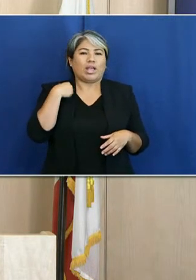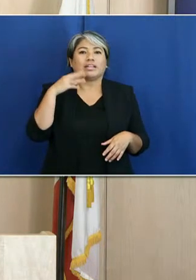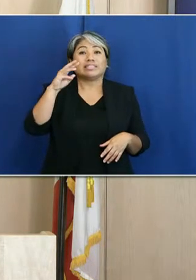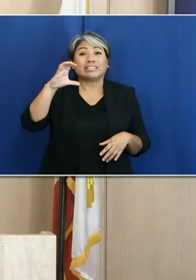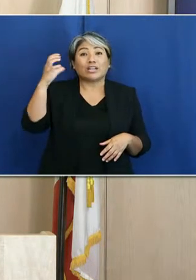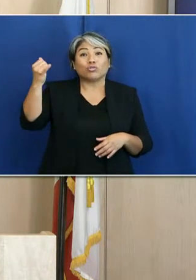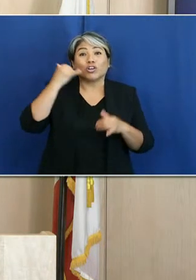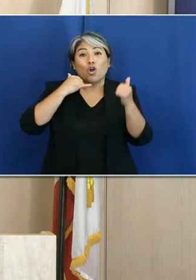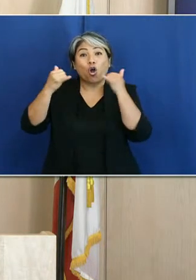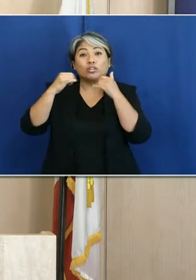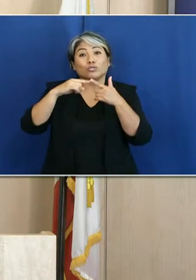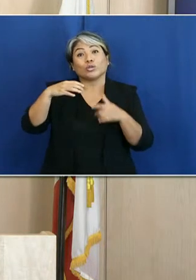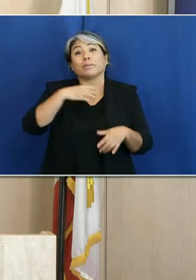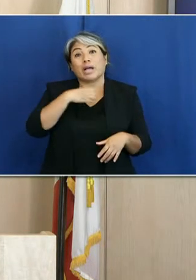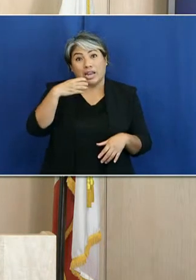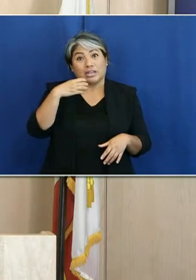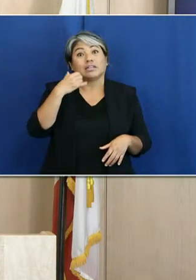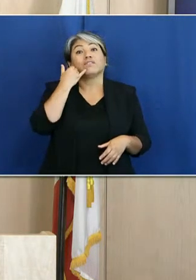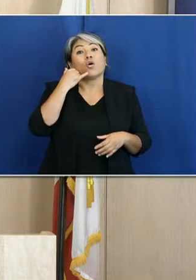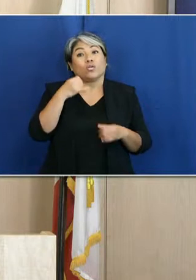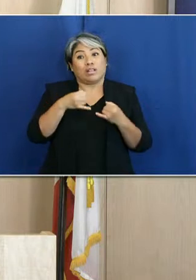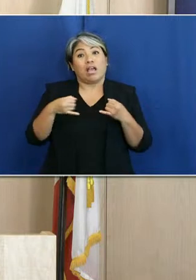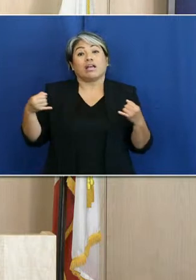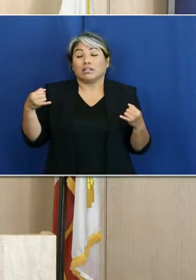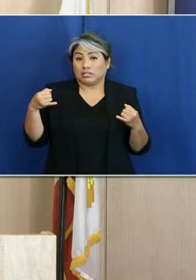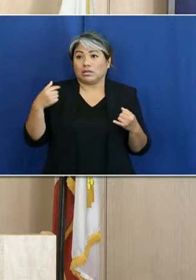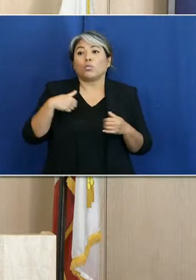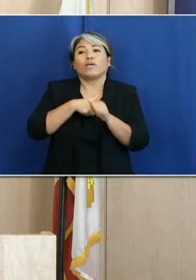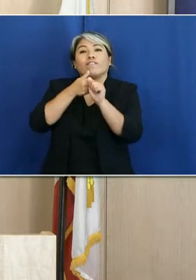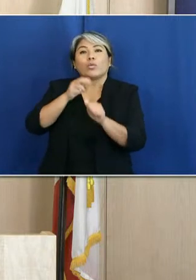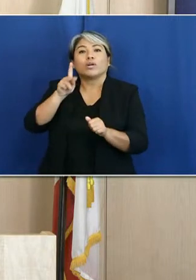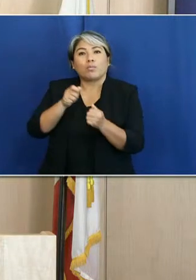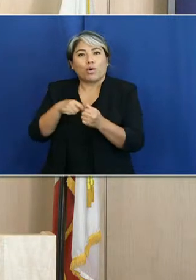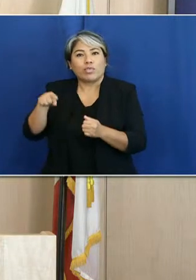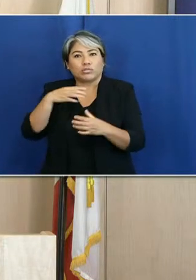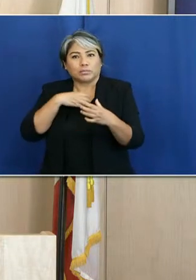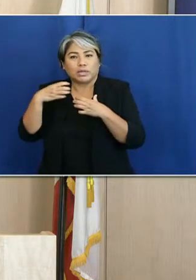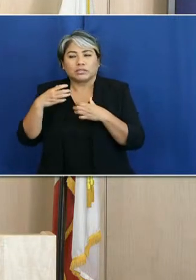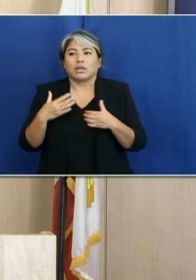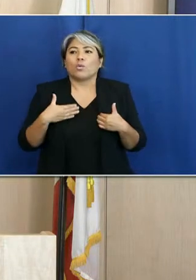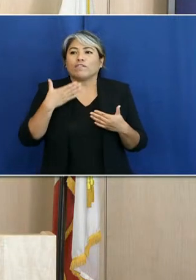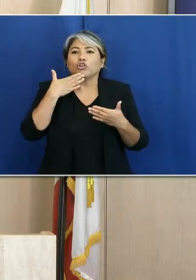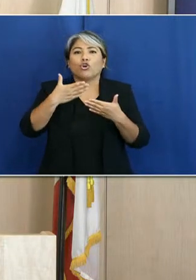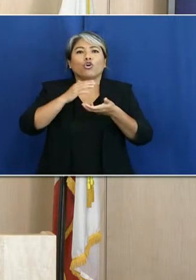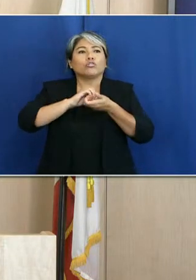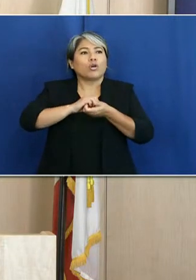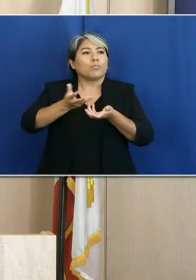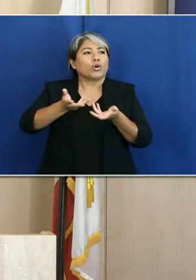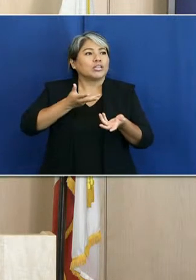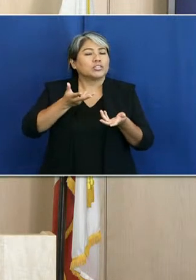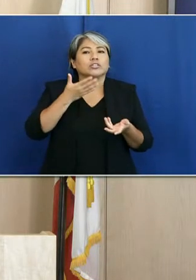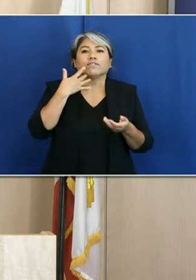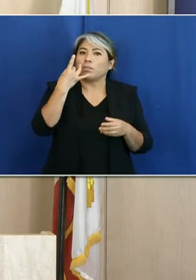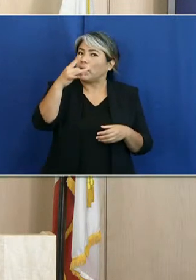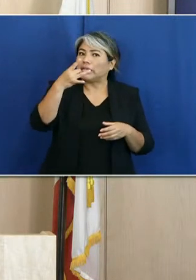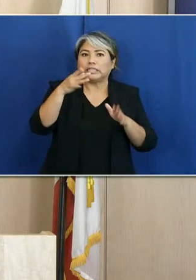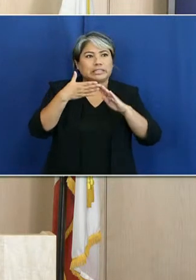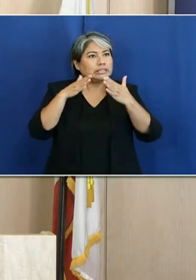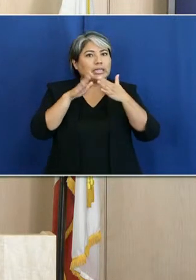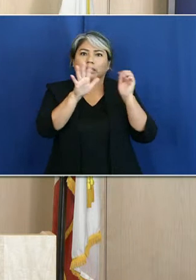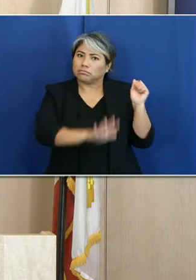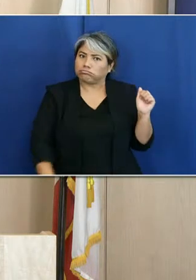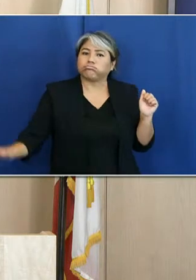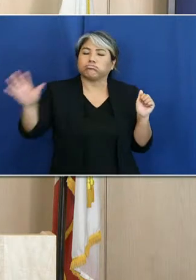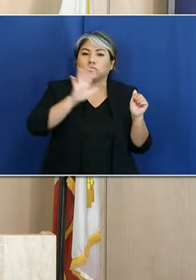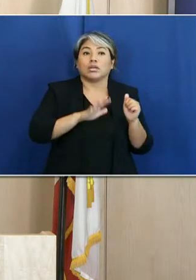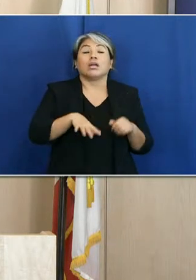calls come into the complaint line. Those are being followed up. We've got good cooperation from all 18 cities.